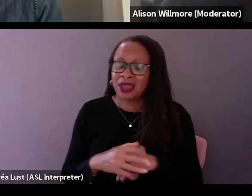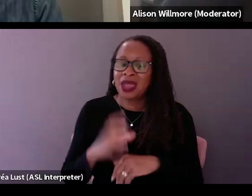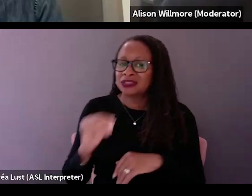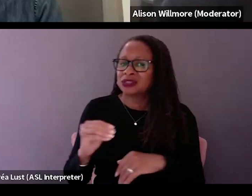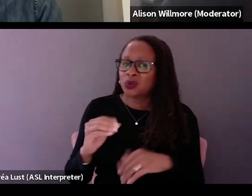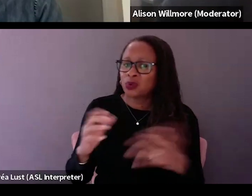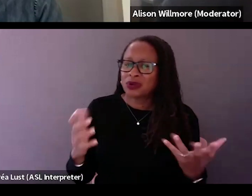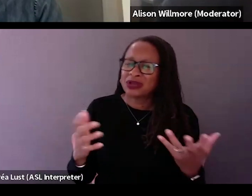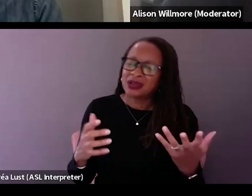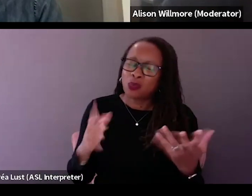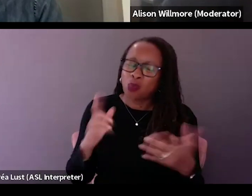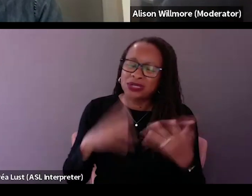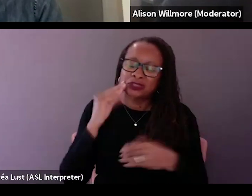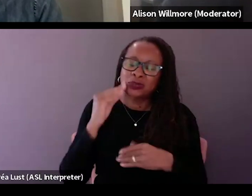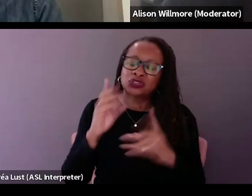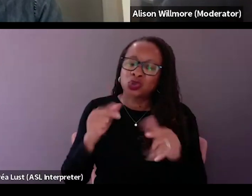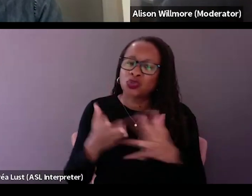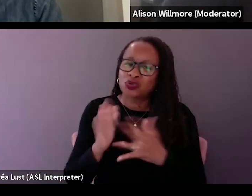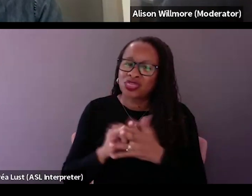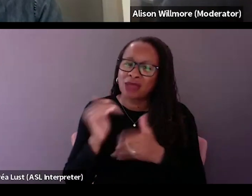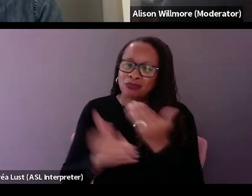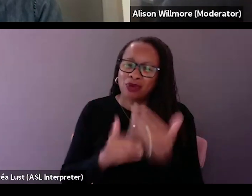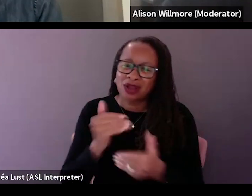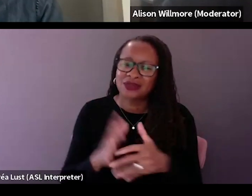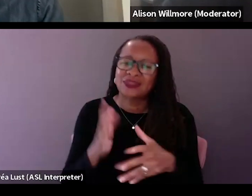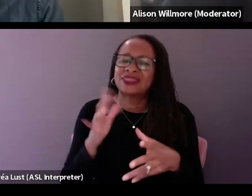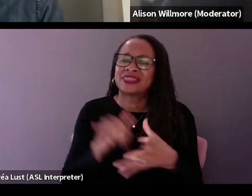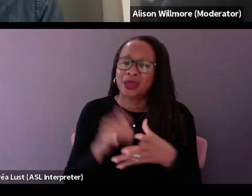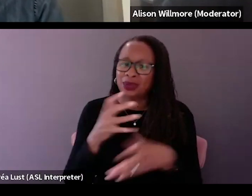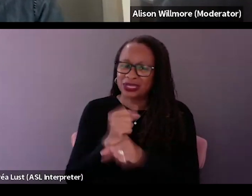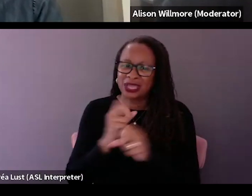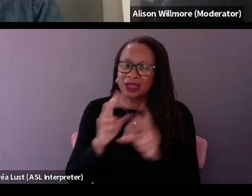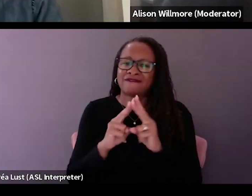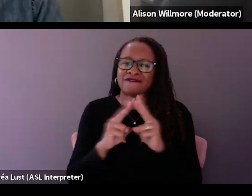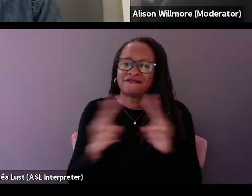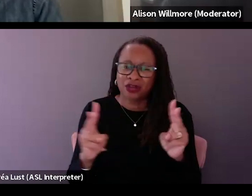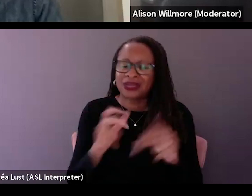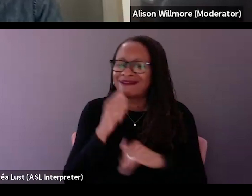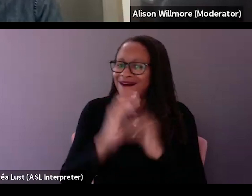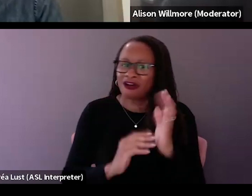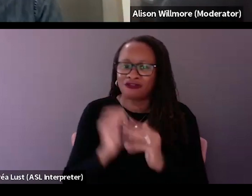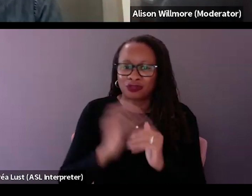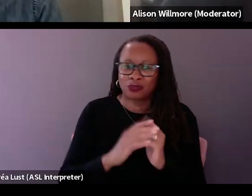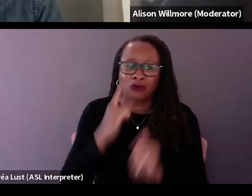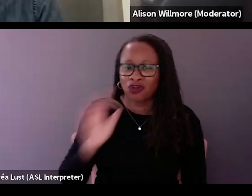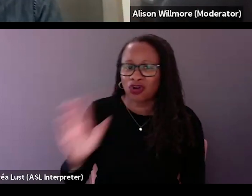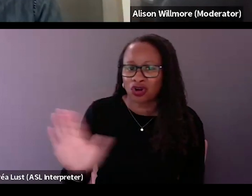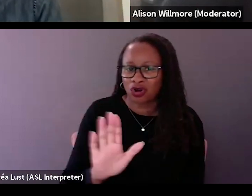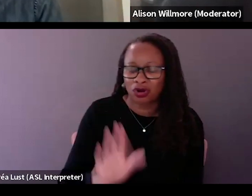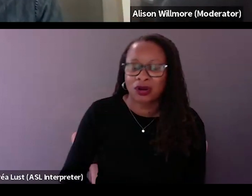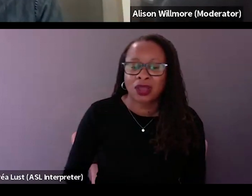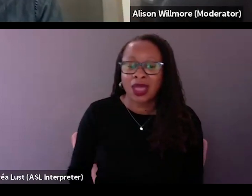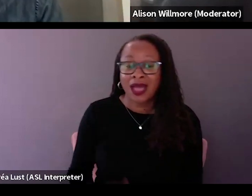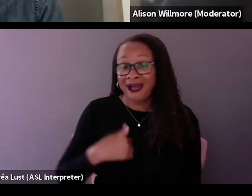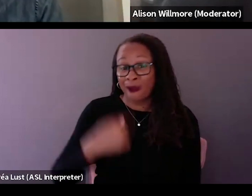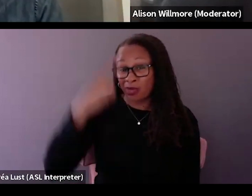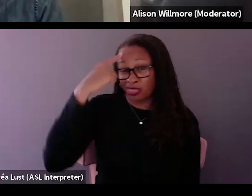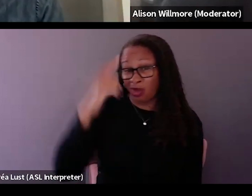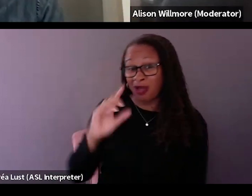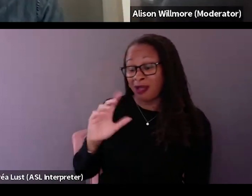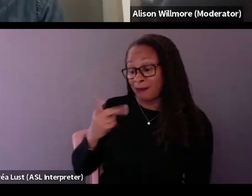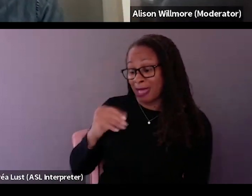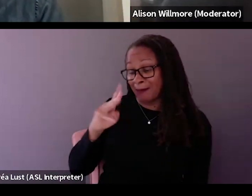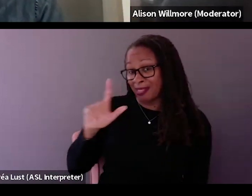very, very uncomfortable for her. I would have thought Pamela Anderson was like the type to have been through a ton